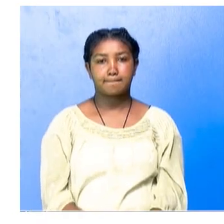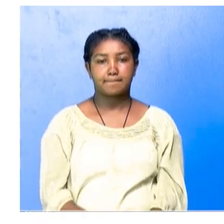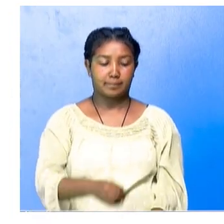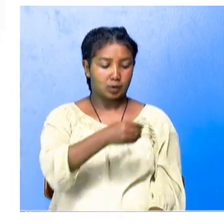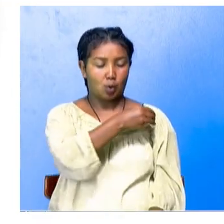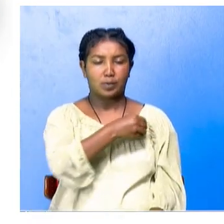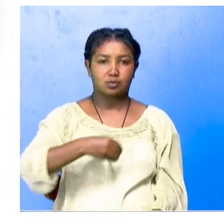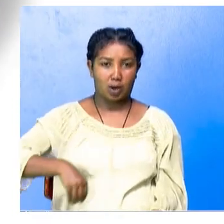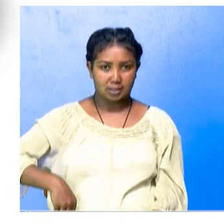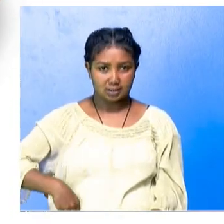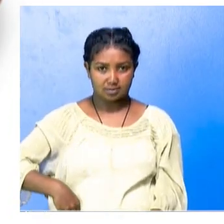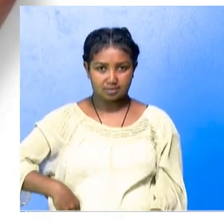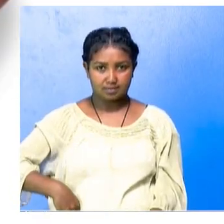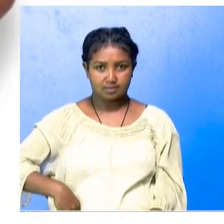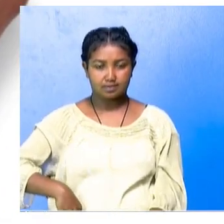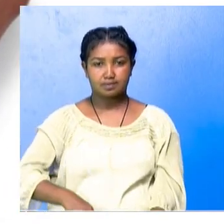seat